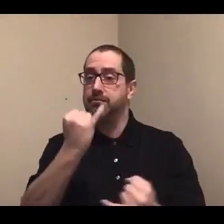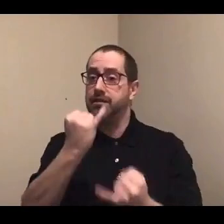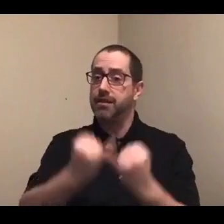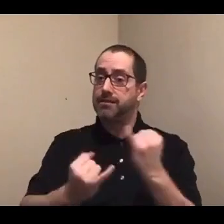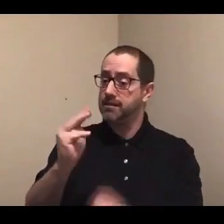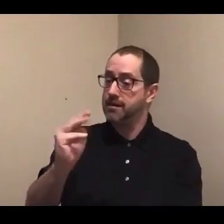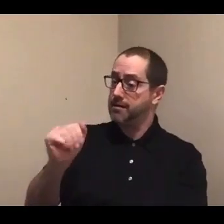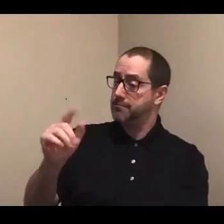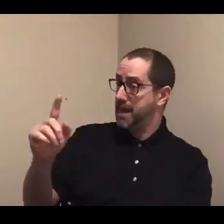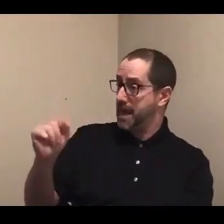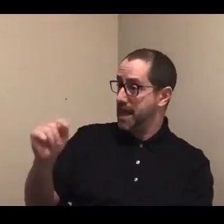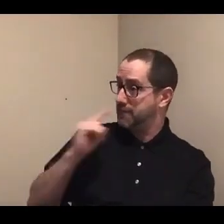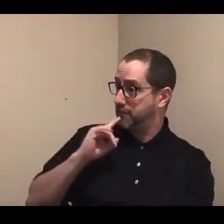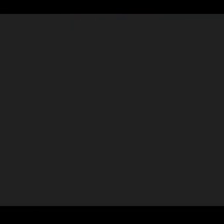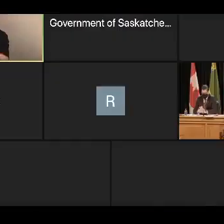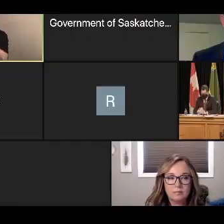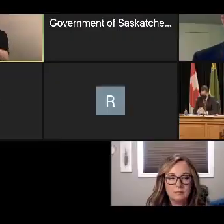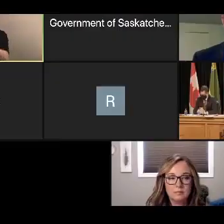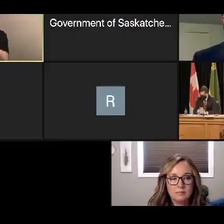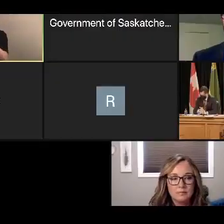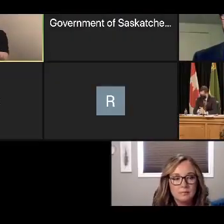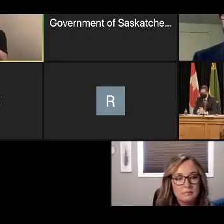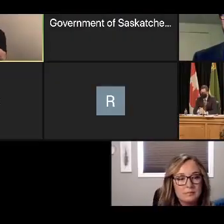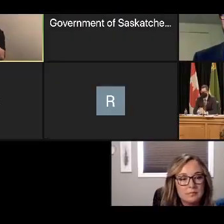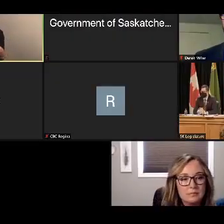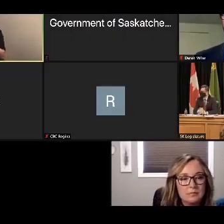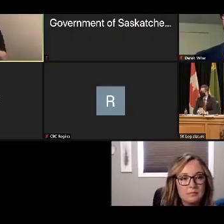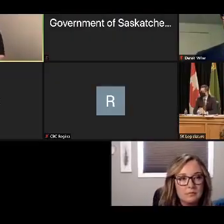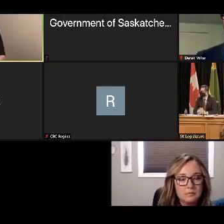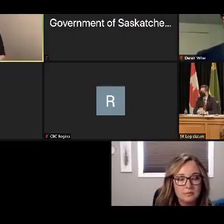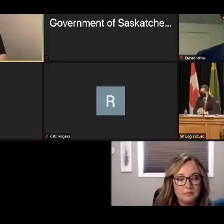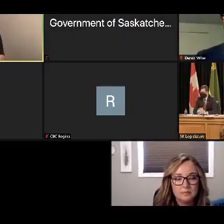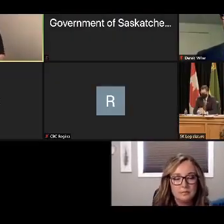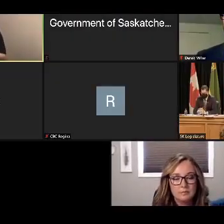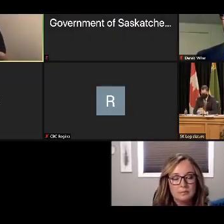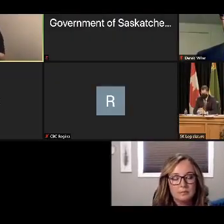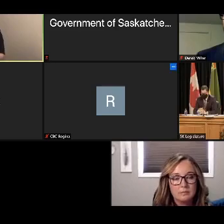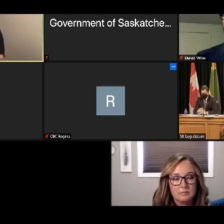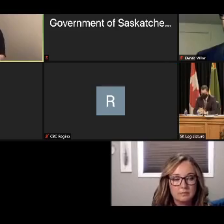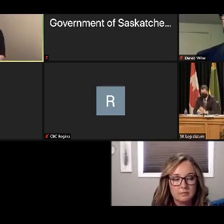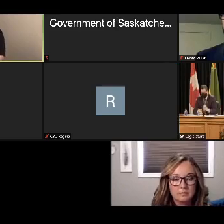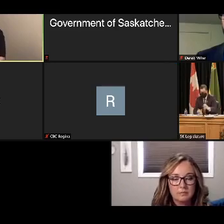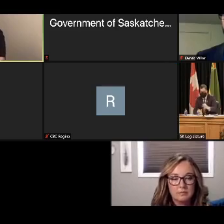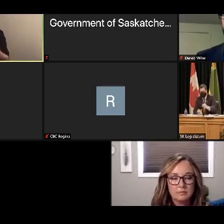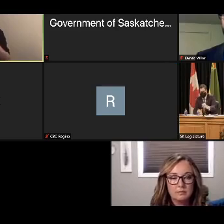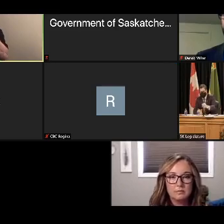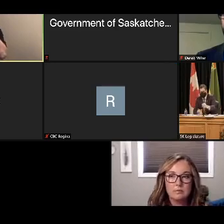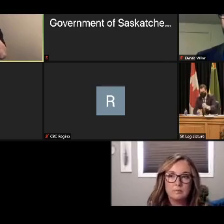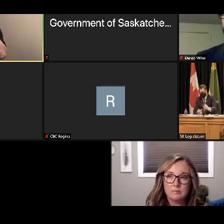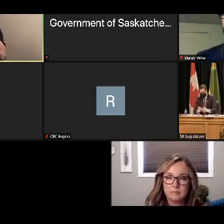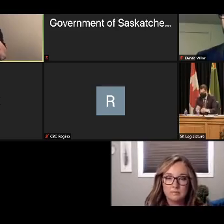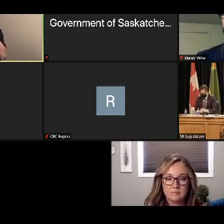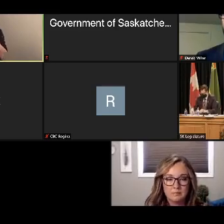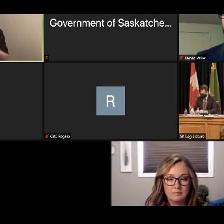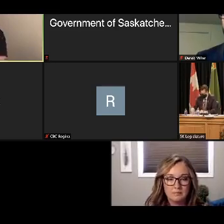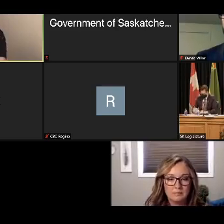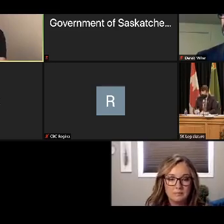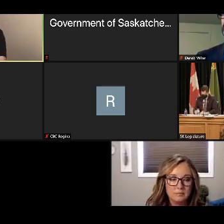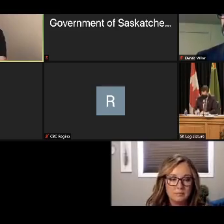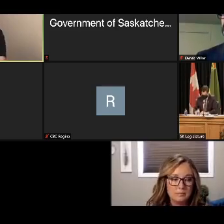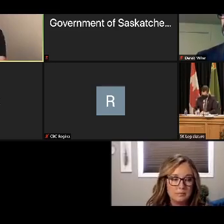you, everyone. We'll now move to questions. We'll start with our first question on the phones. We have Roberta Bell with